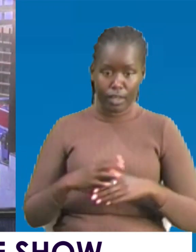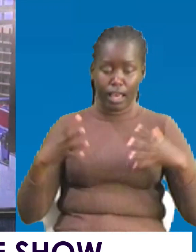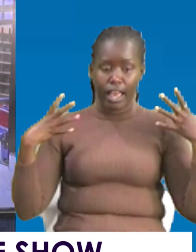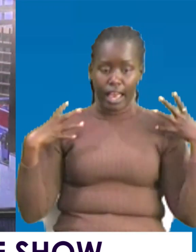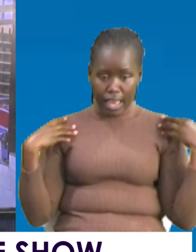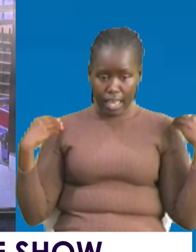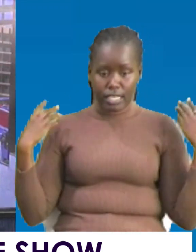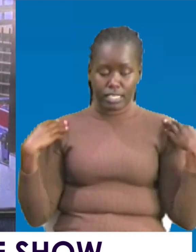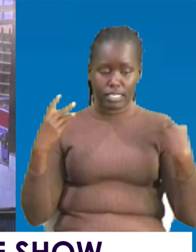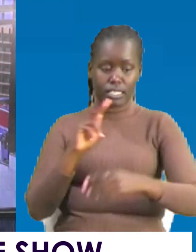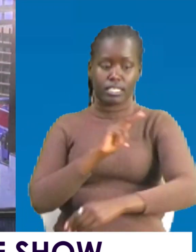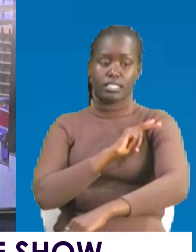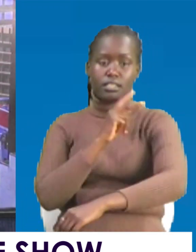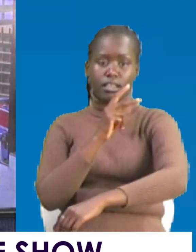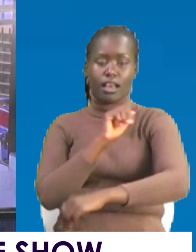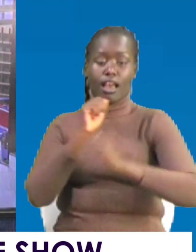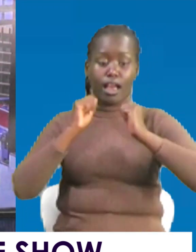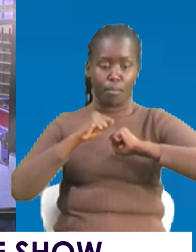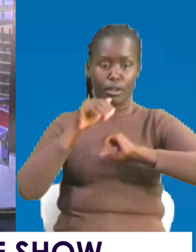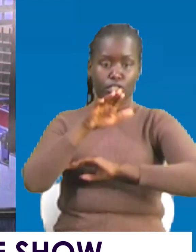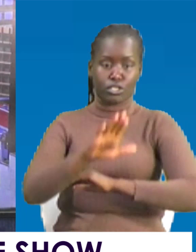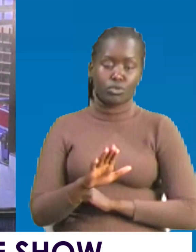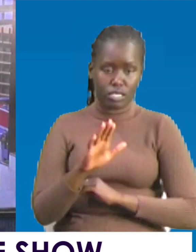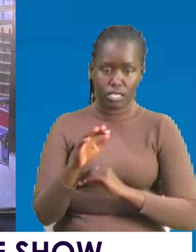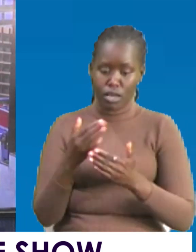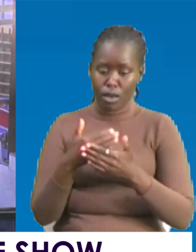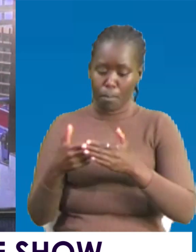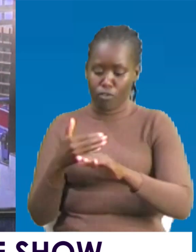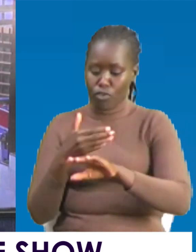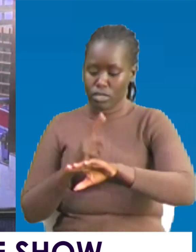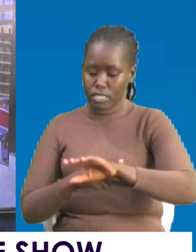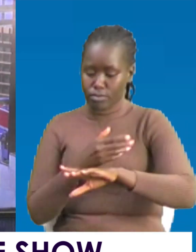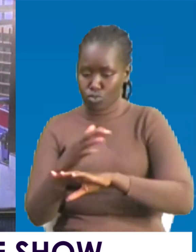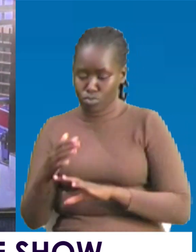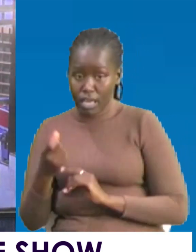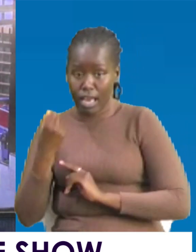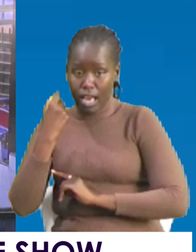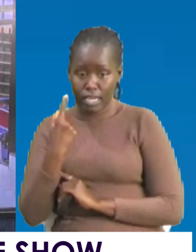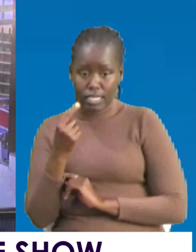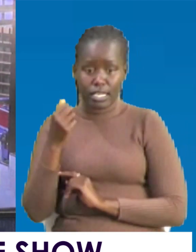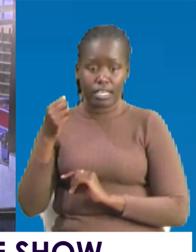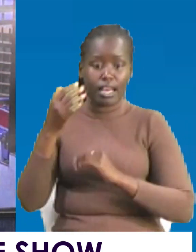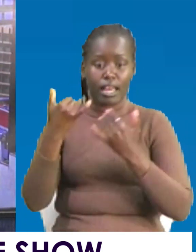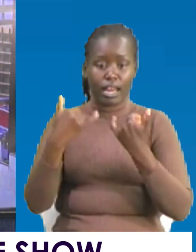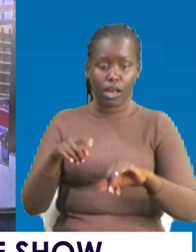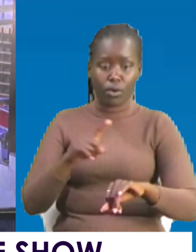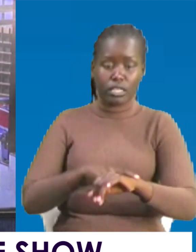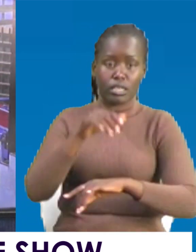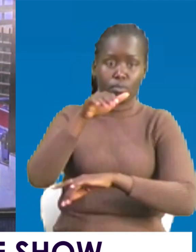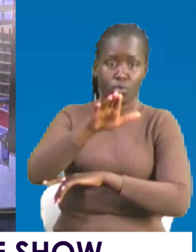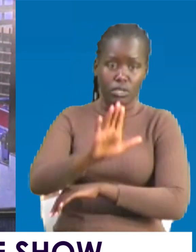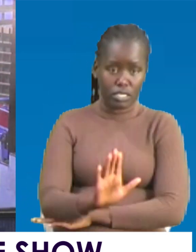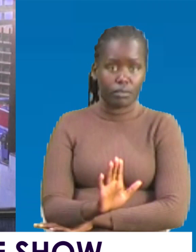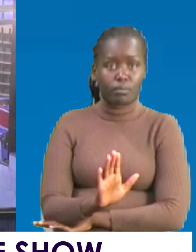Exercise your potential before you run out of time. You need to understand that it is your time.